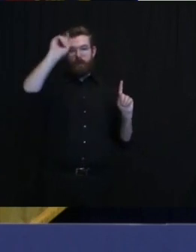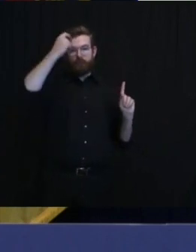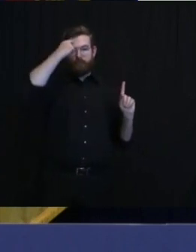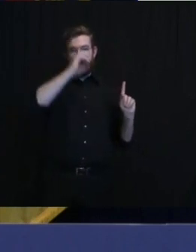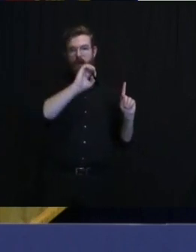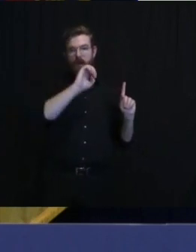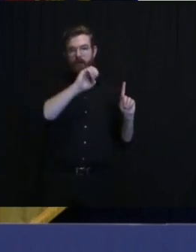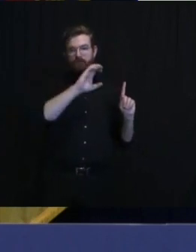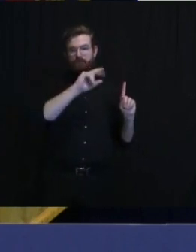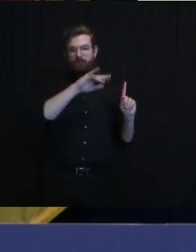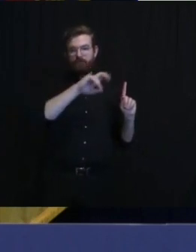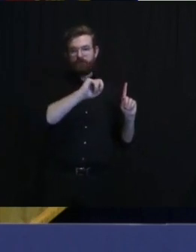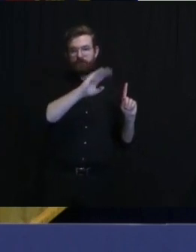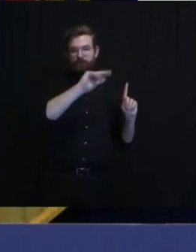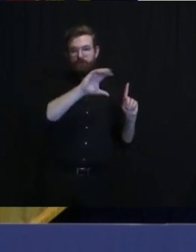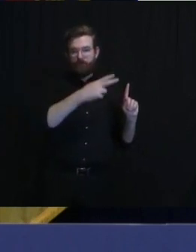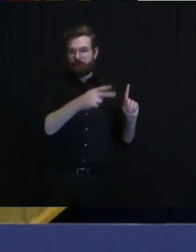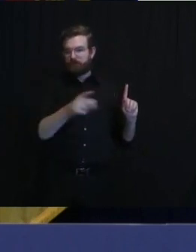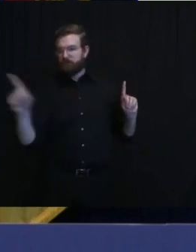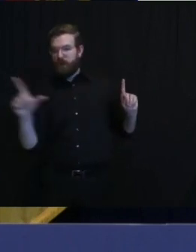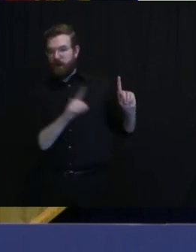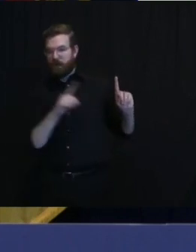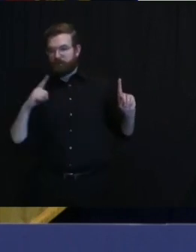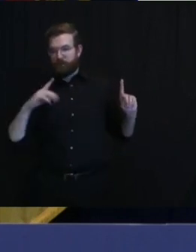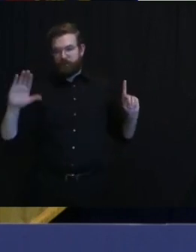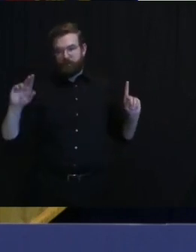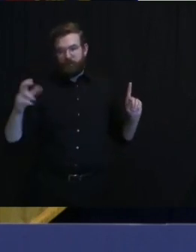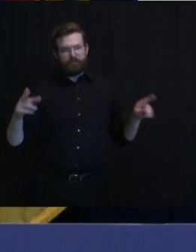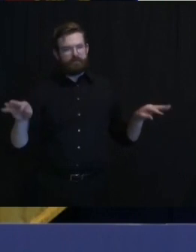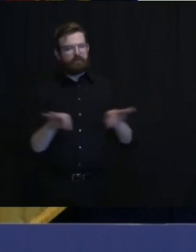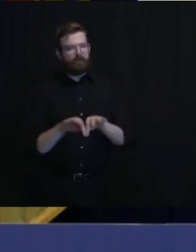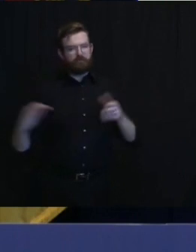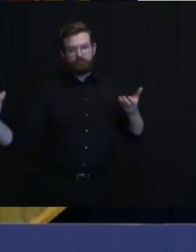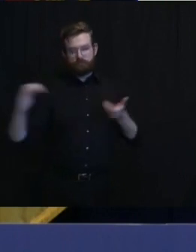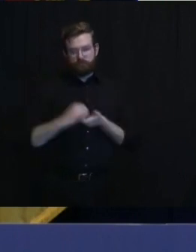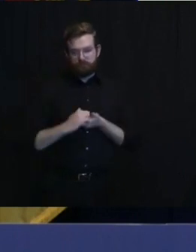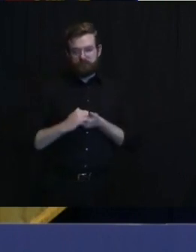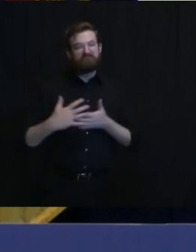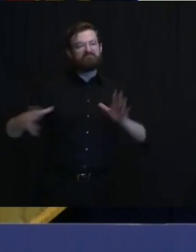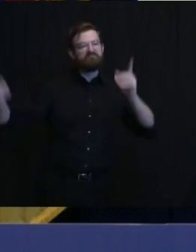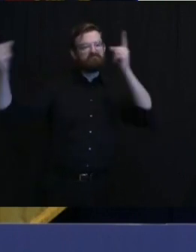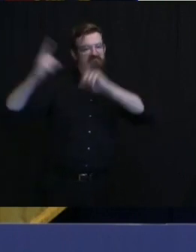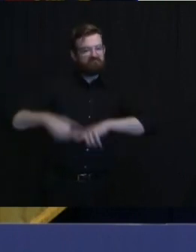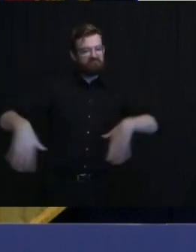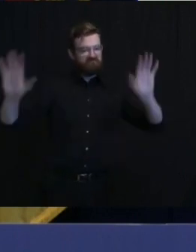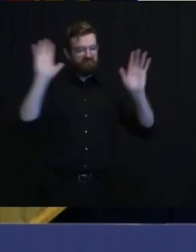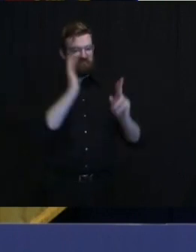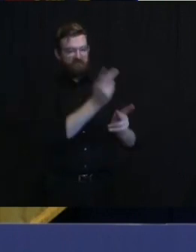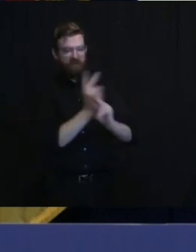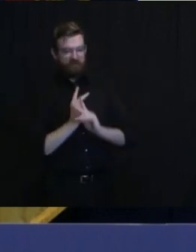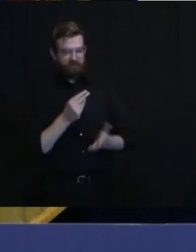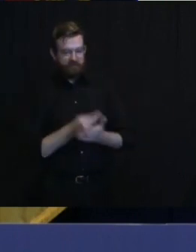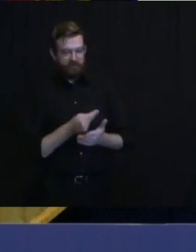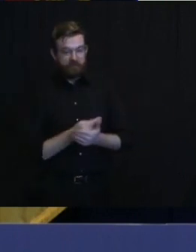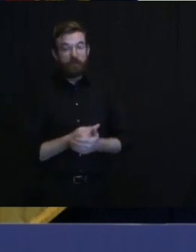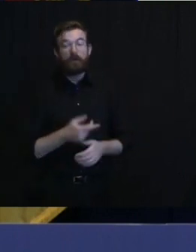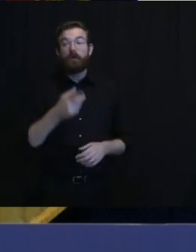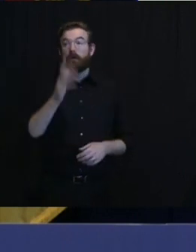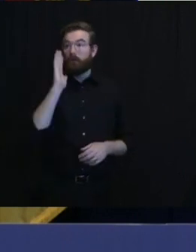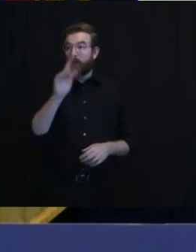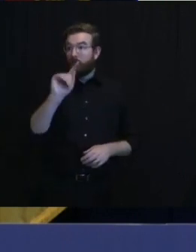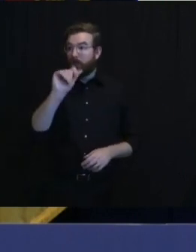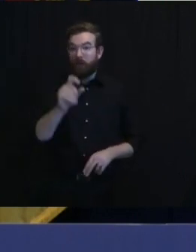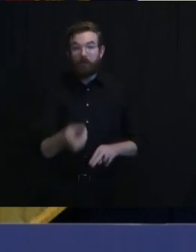at the end of the day, were not the discussion. That's on the table for sure. So as I said, borrowing, federal cash and the gamut